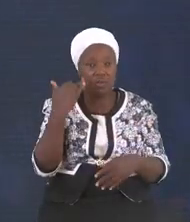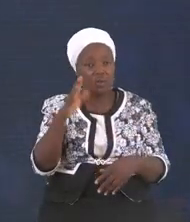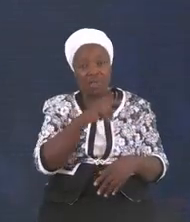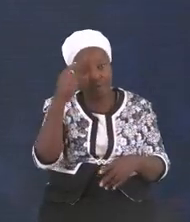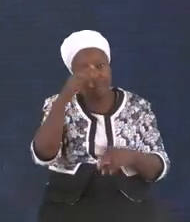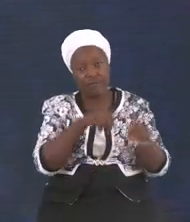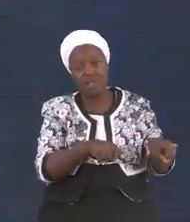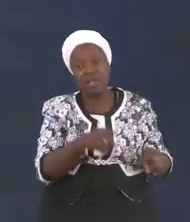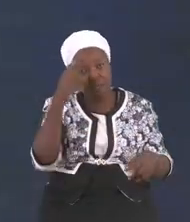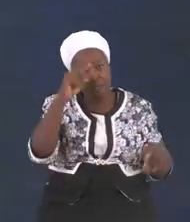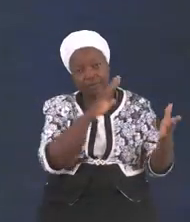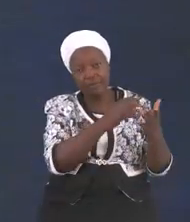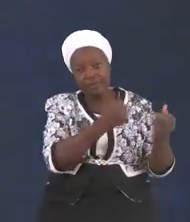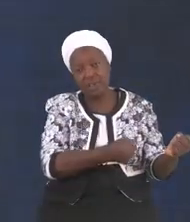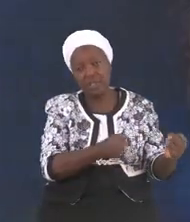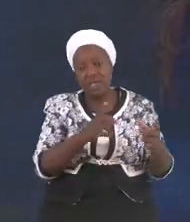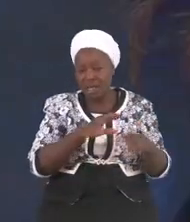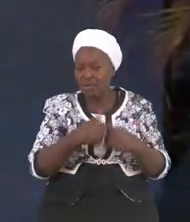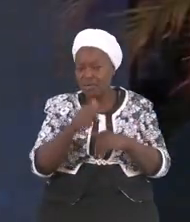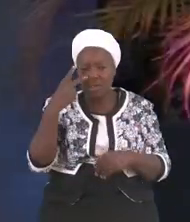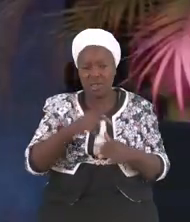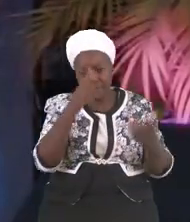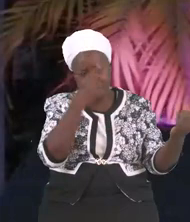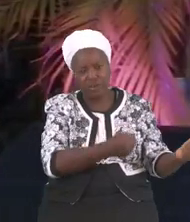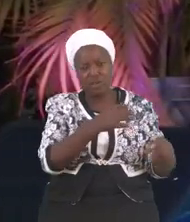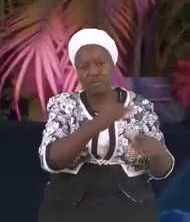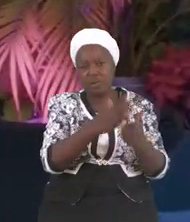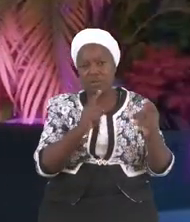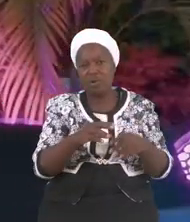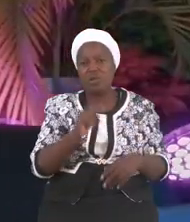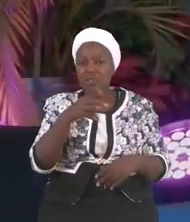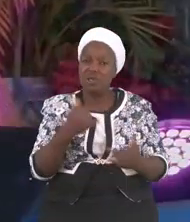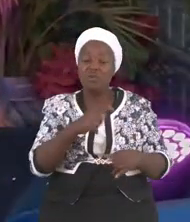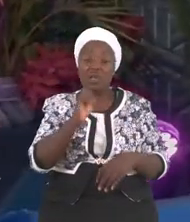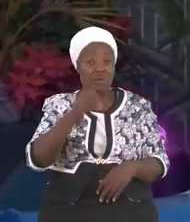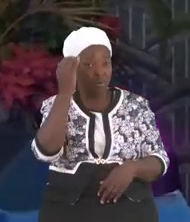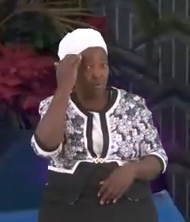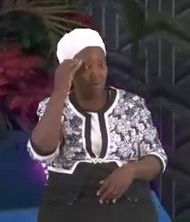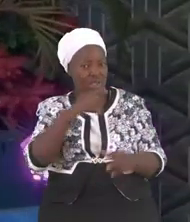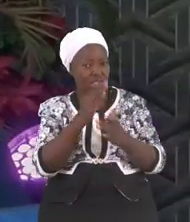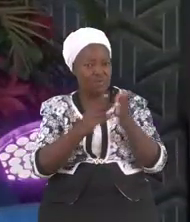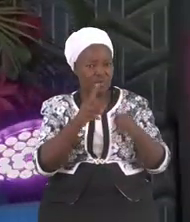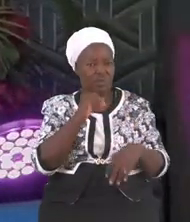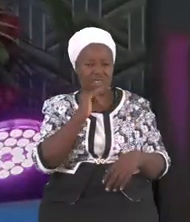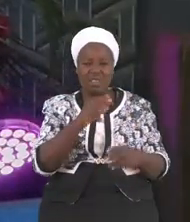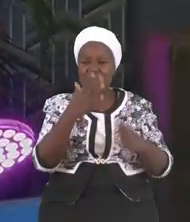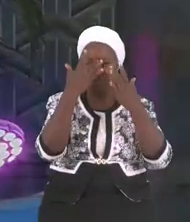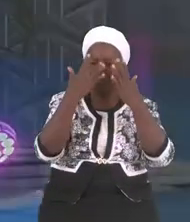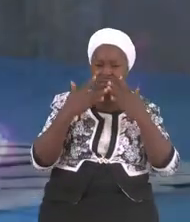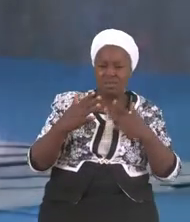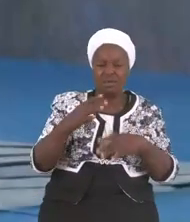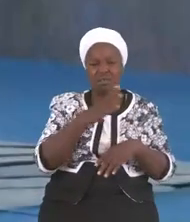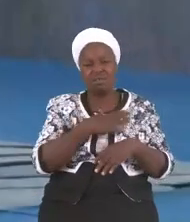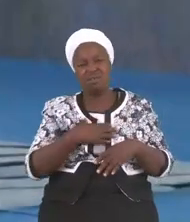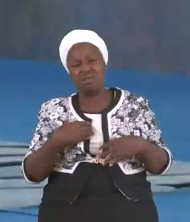of somebody? Well, you can tell if somebody is sad and gloomy and sorrowful. You can see